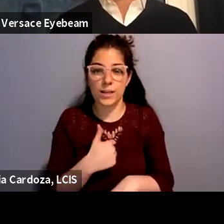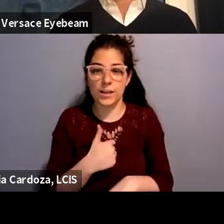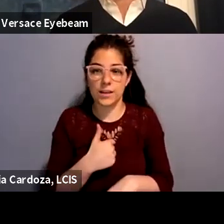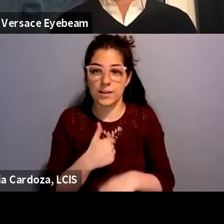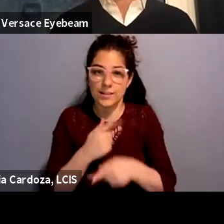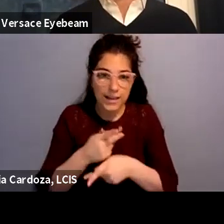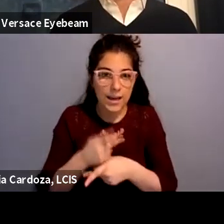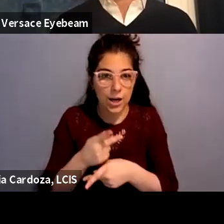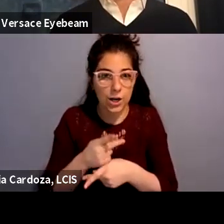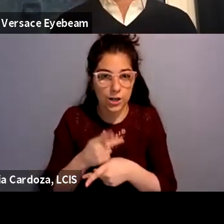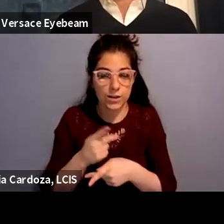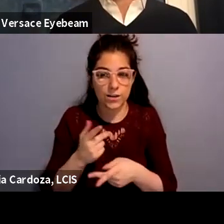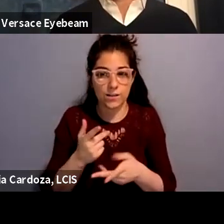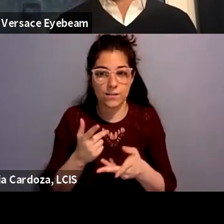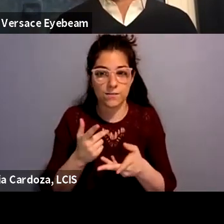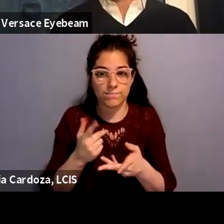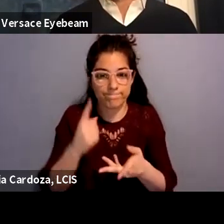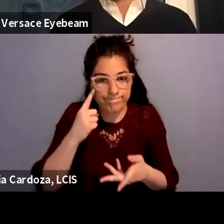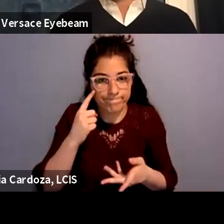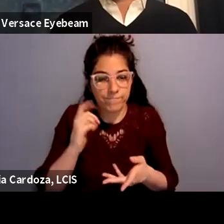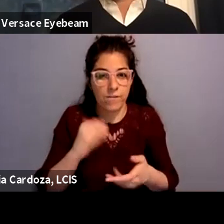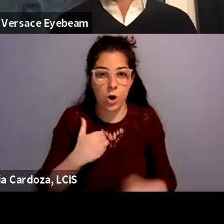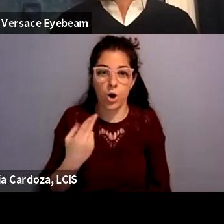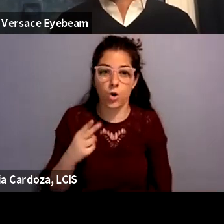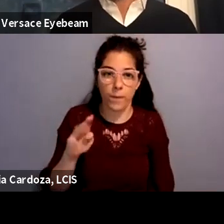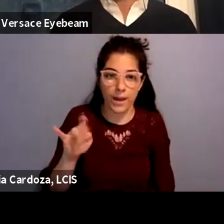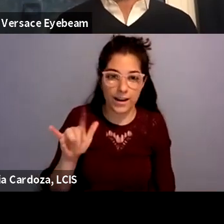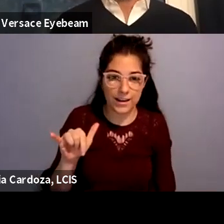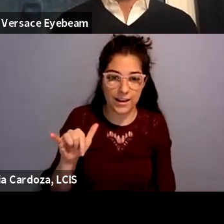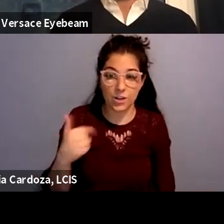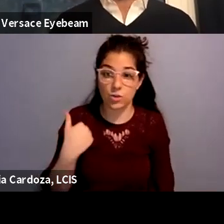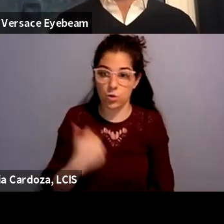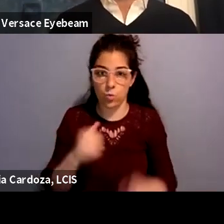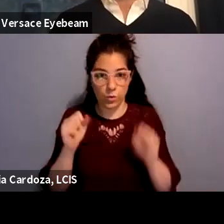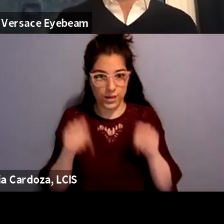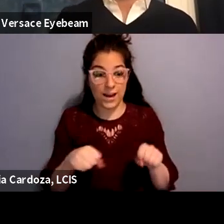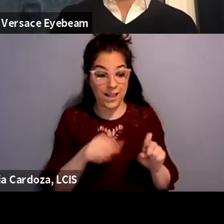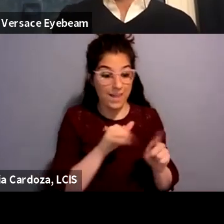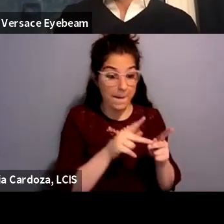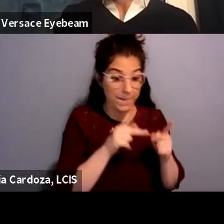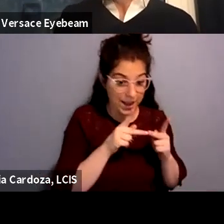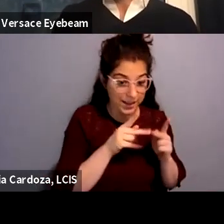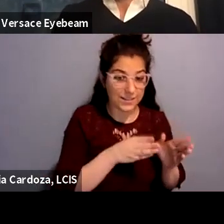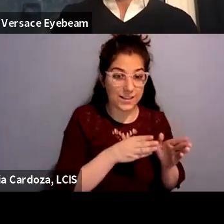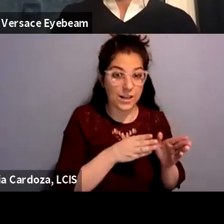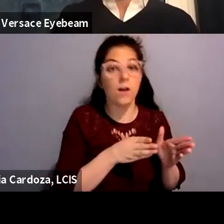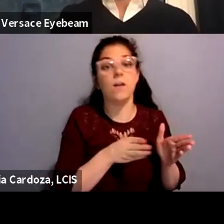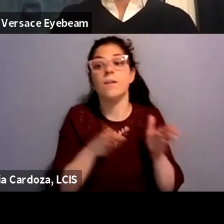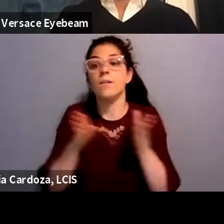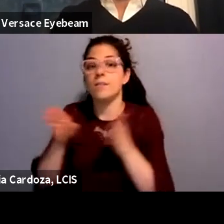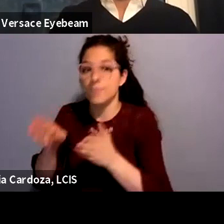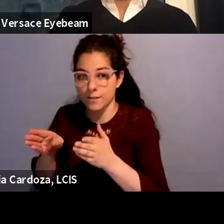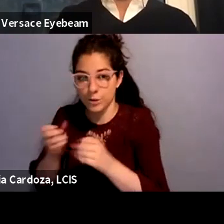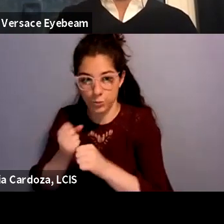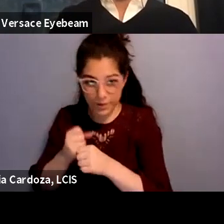take care and are mindful of our humanity in all of this so that we can move from that place to make those